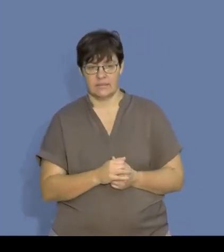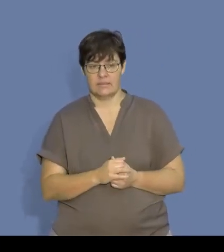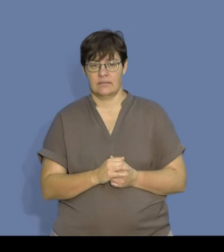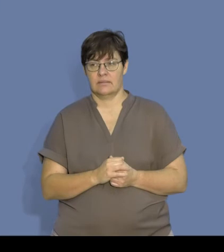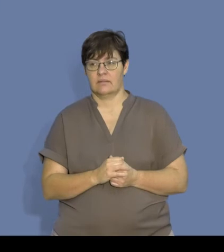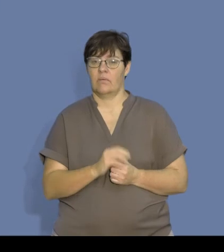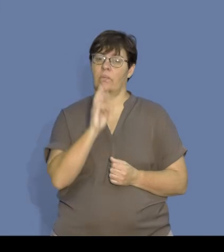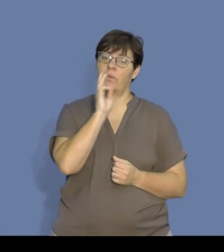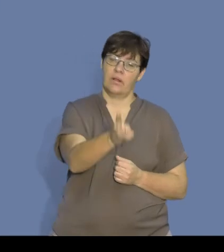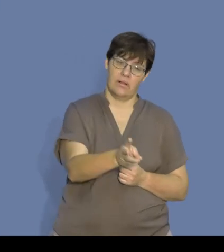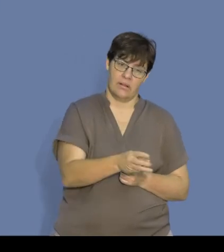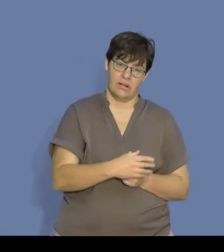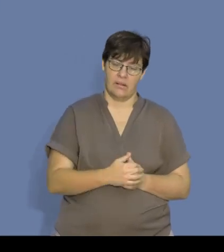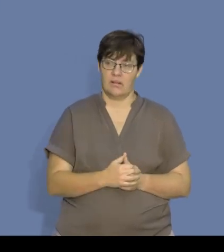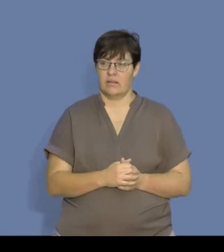will,